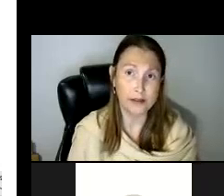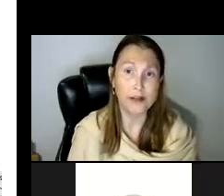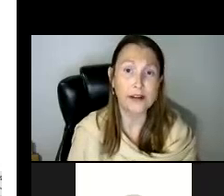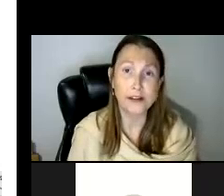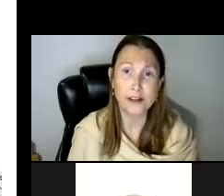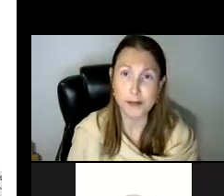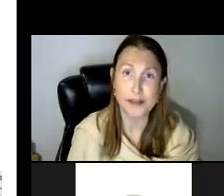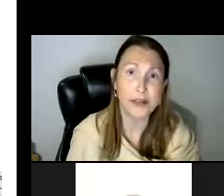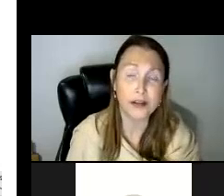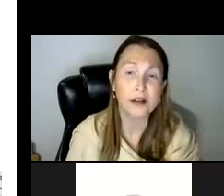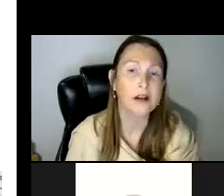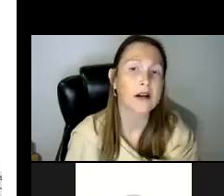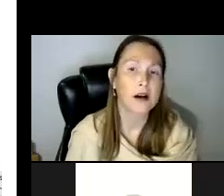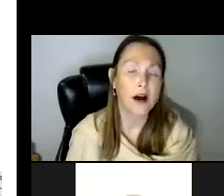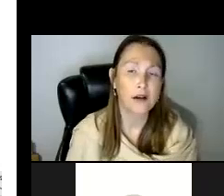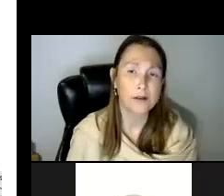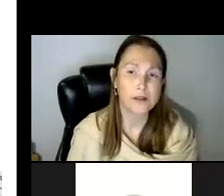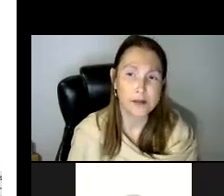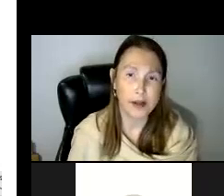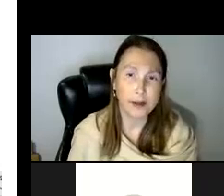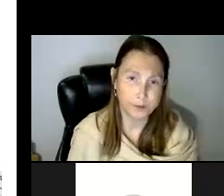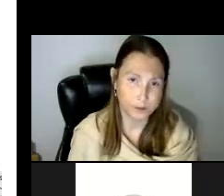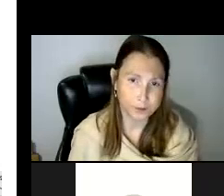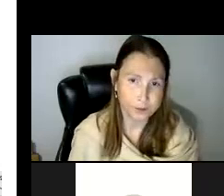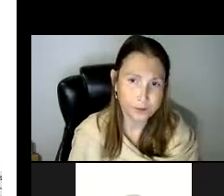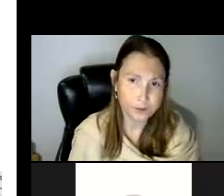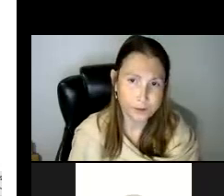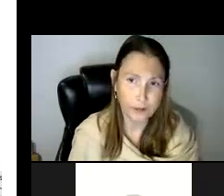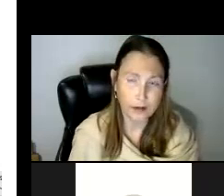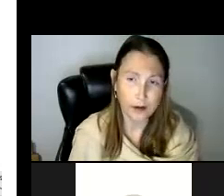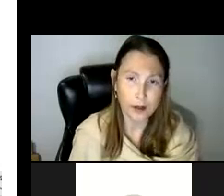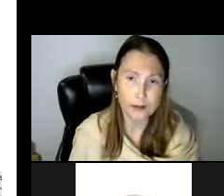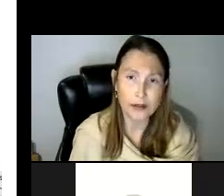remain vaccine specific for some time.